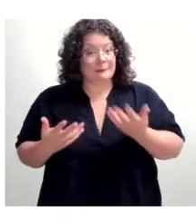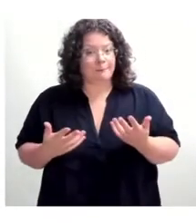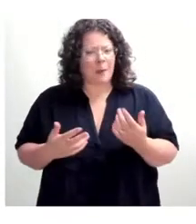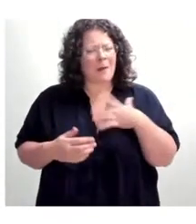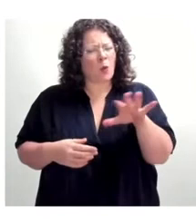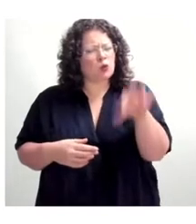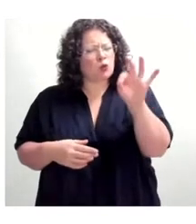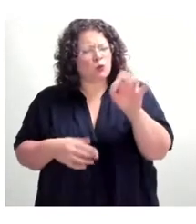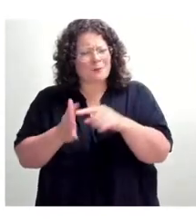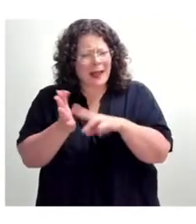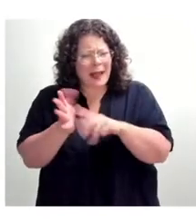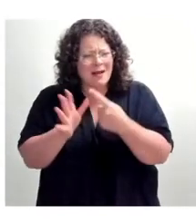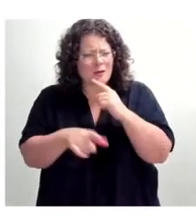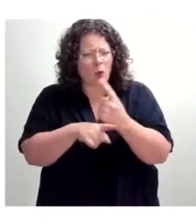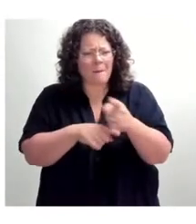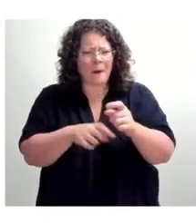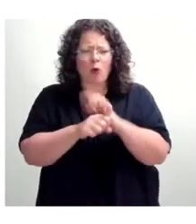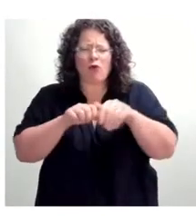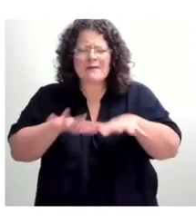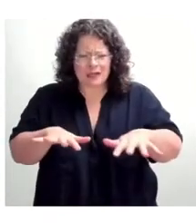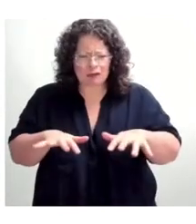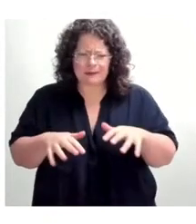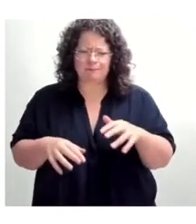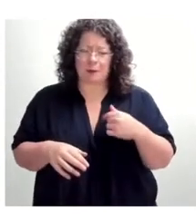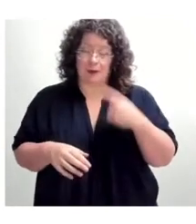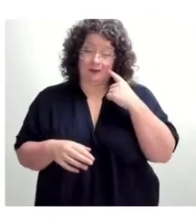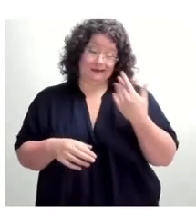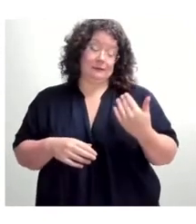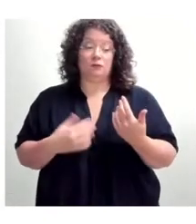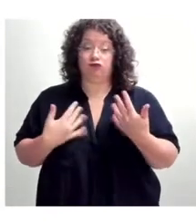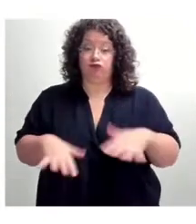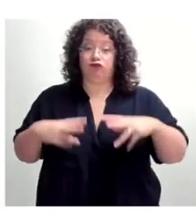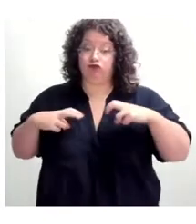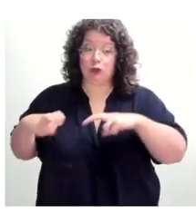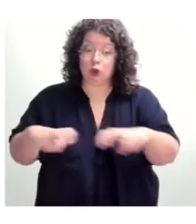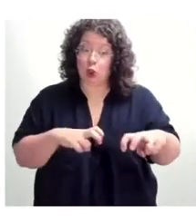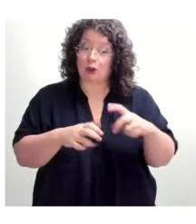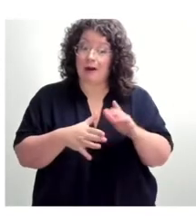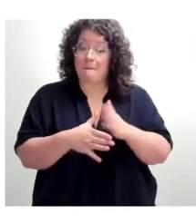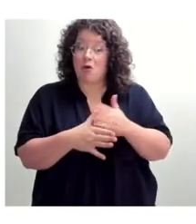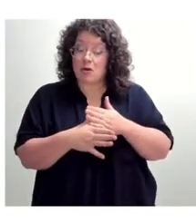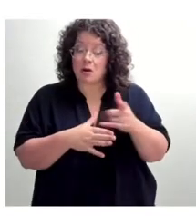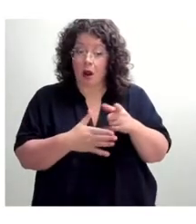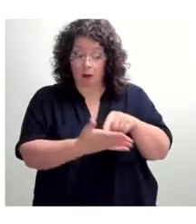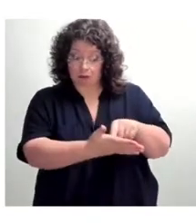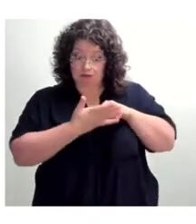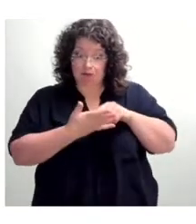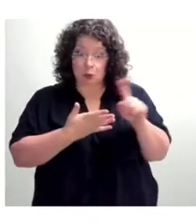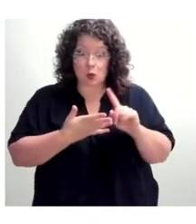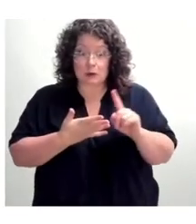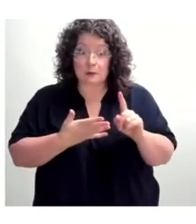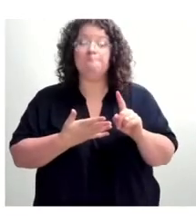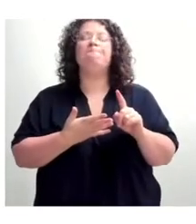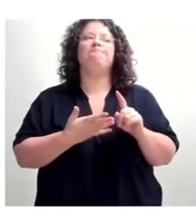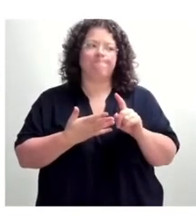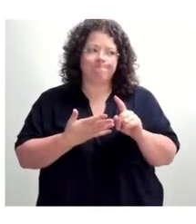by COVID-19. And in the US, 1 in 5 employees with disabilities have lost their jobs since the beginning of the pandemic, compared to 1